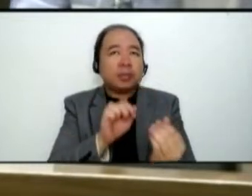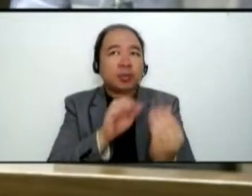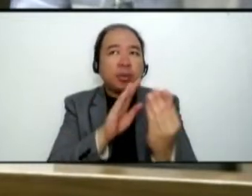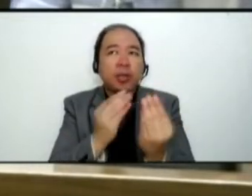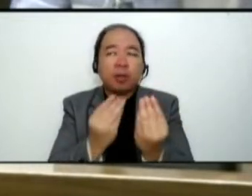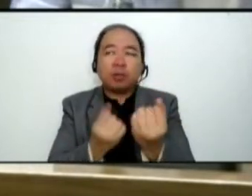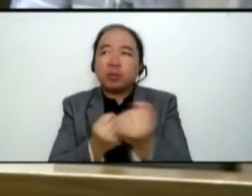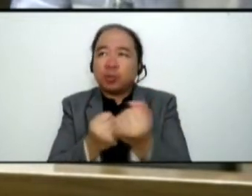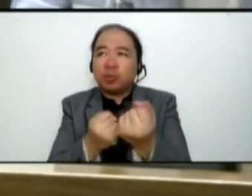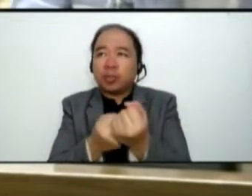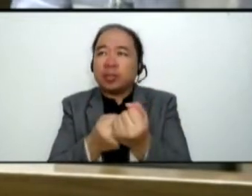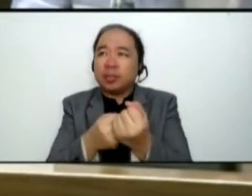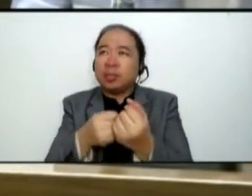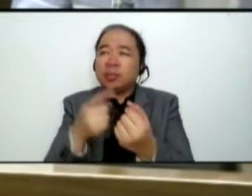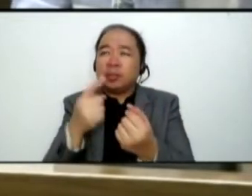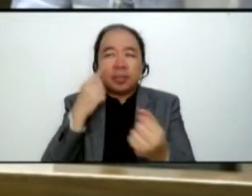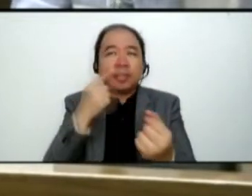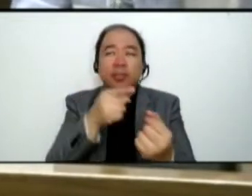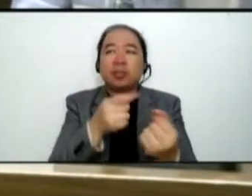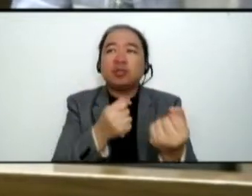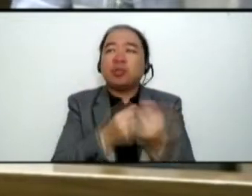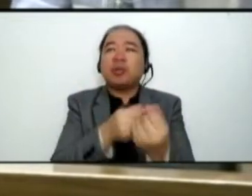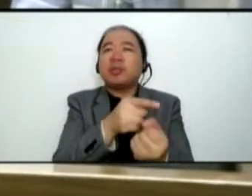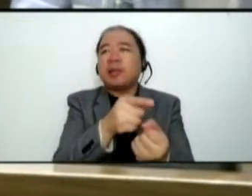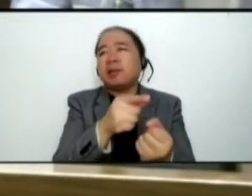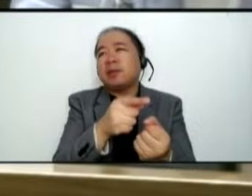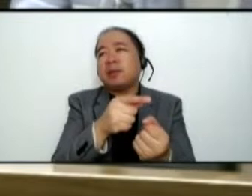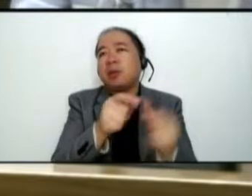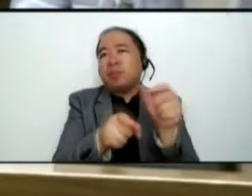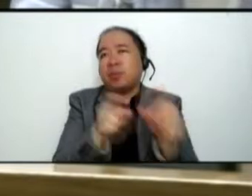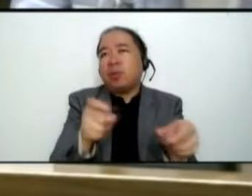supporting working age population using the